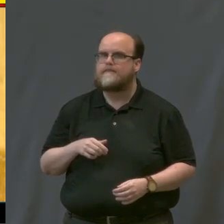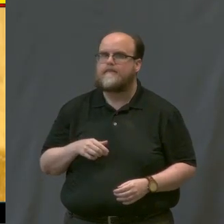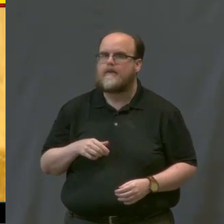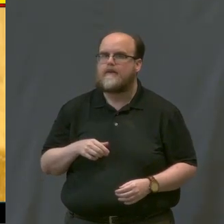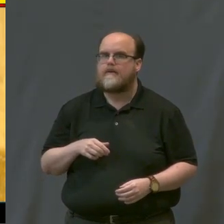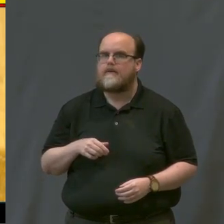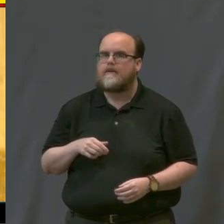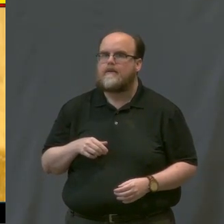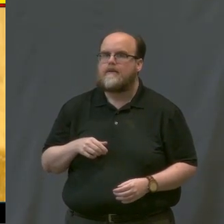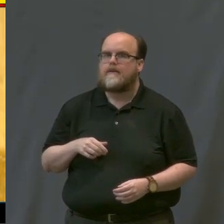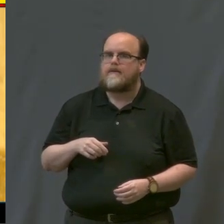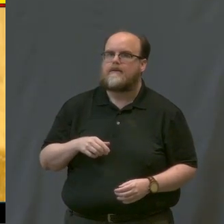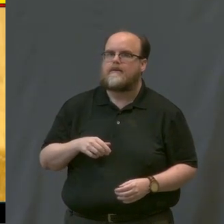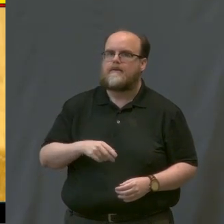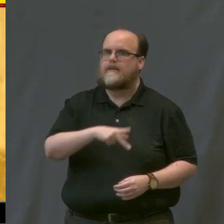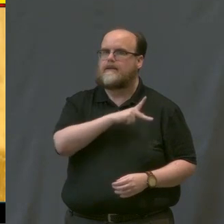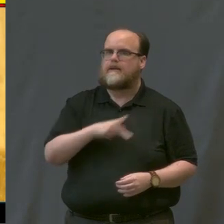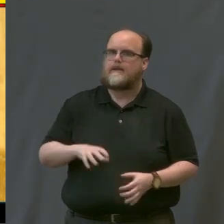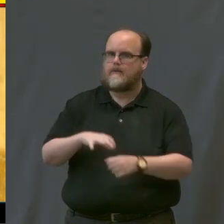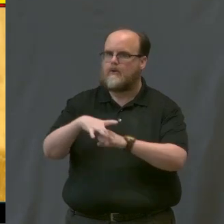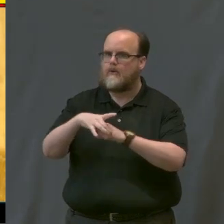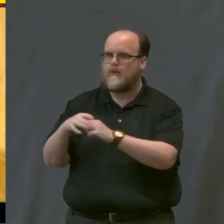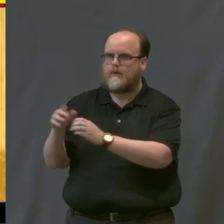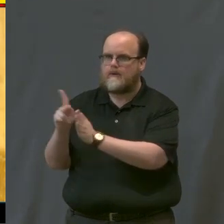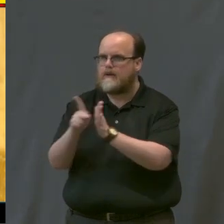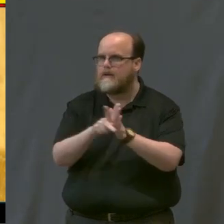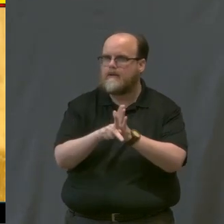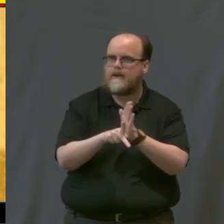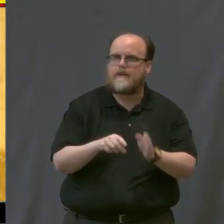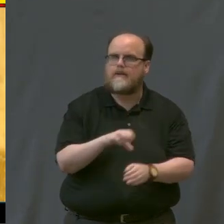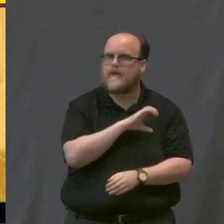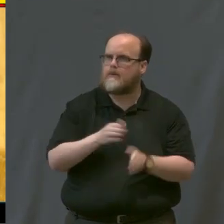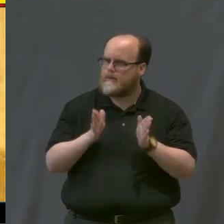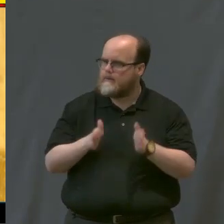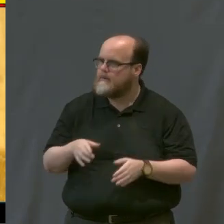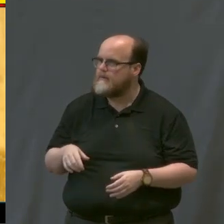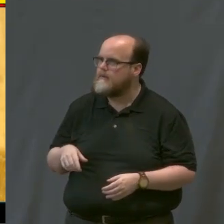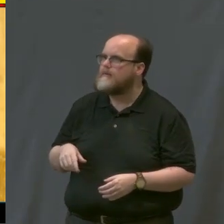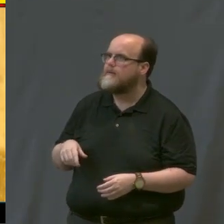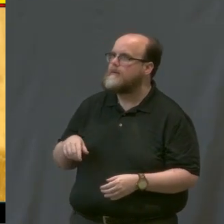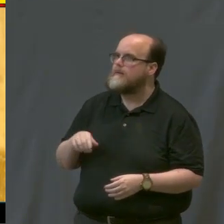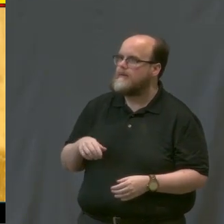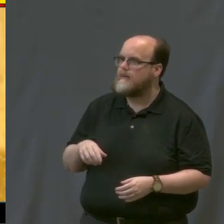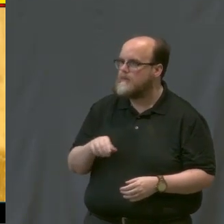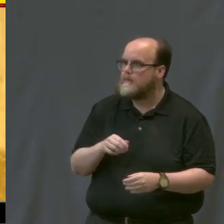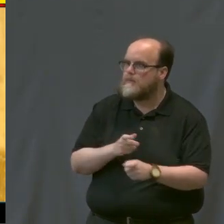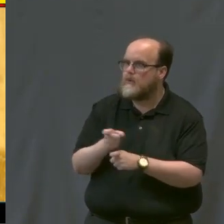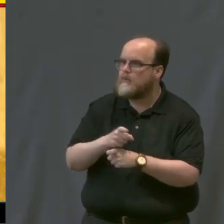Are the kings of the earth the ones that have been murdering the saints? Are they the ones that have been persecuting the